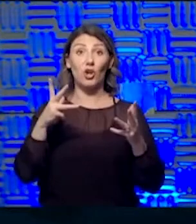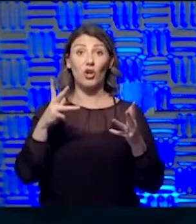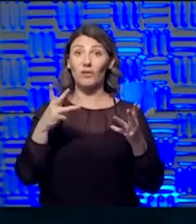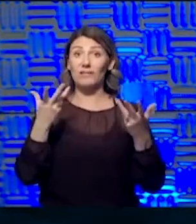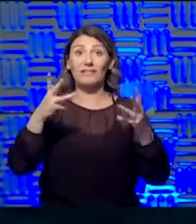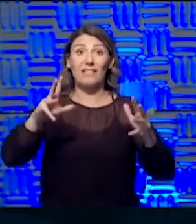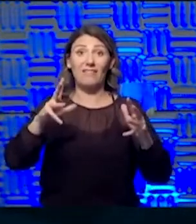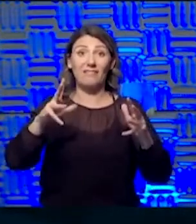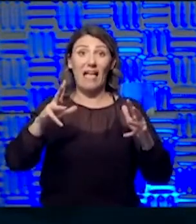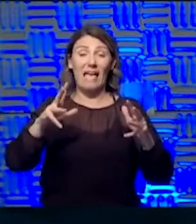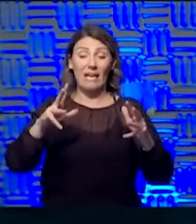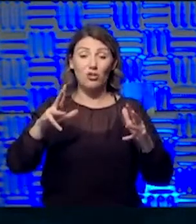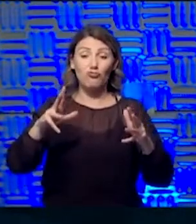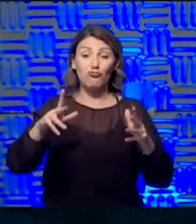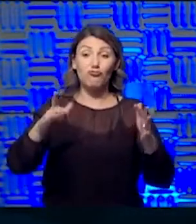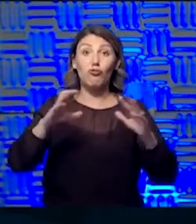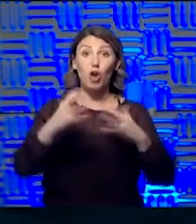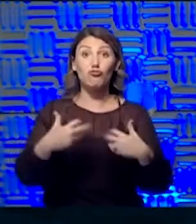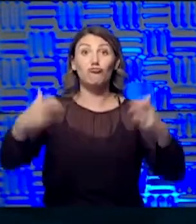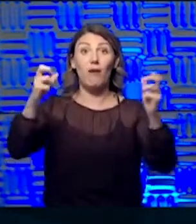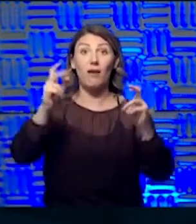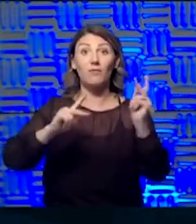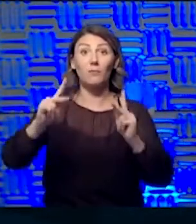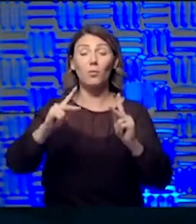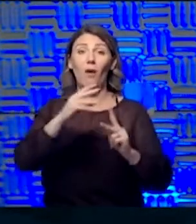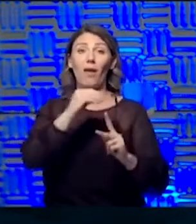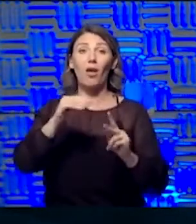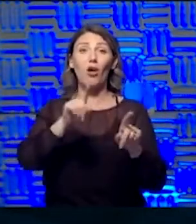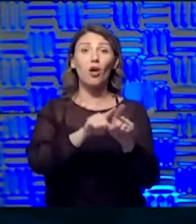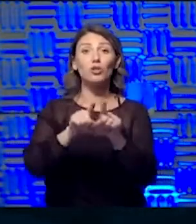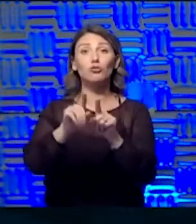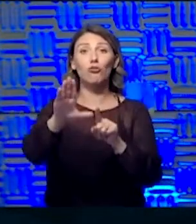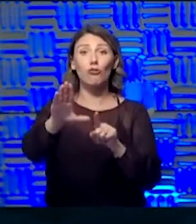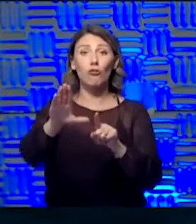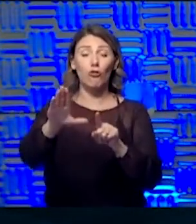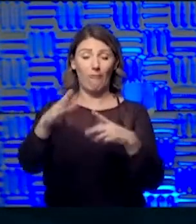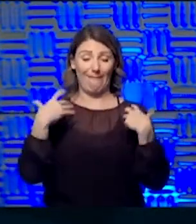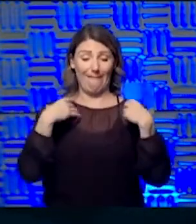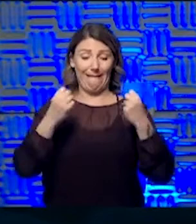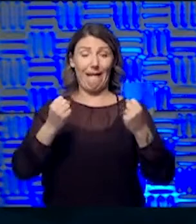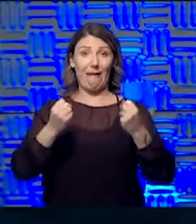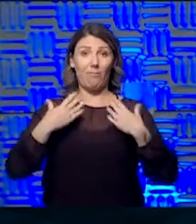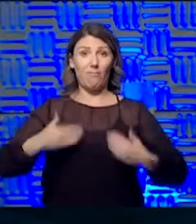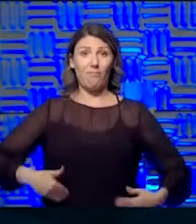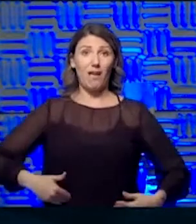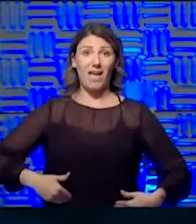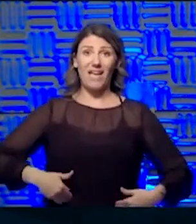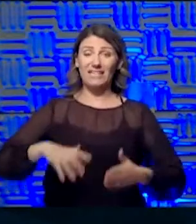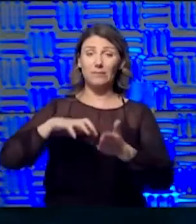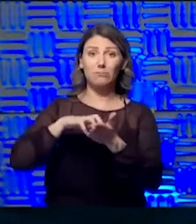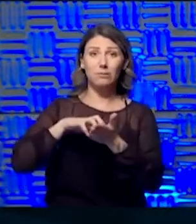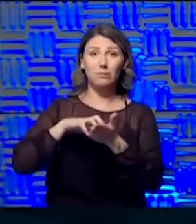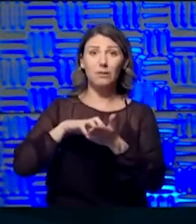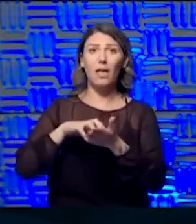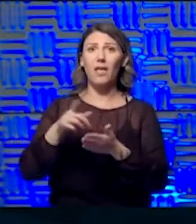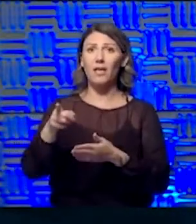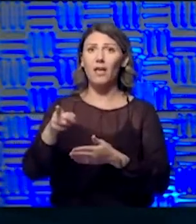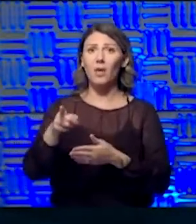crowds, but she's also immunocompromised. And she said that when she called about a telehealth appointment, she was told they weren't doing it in